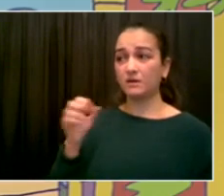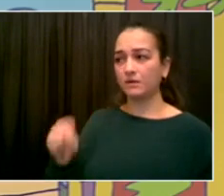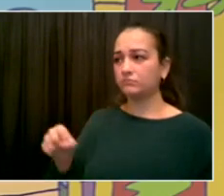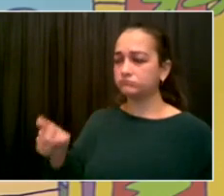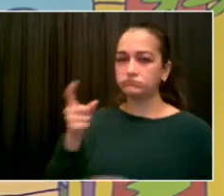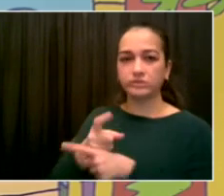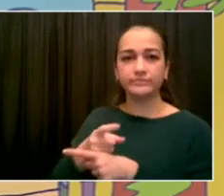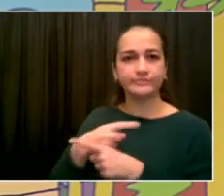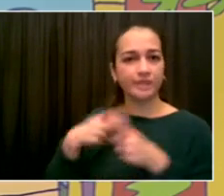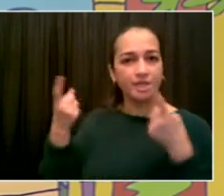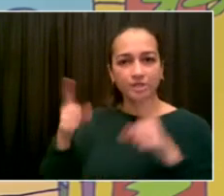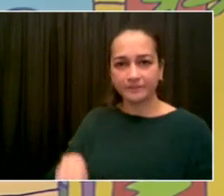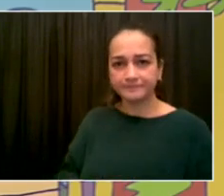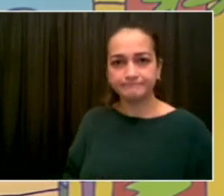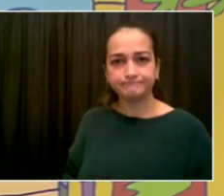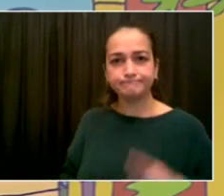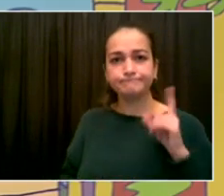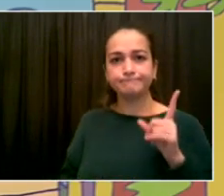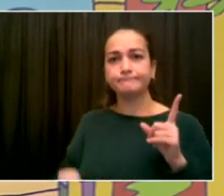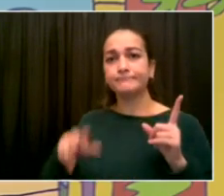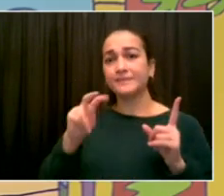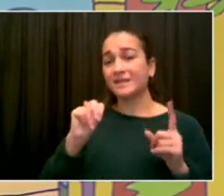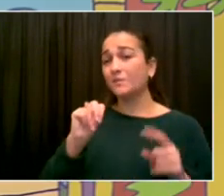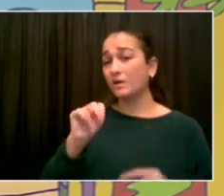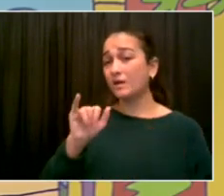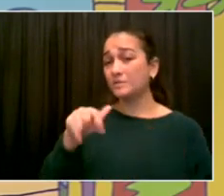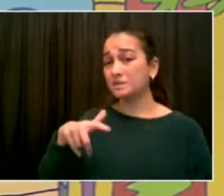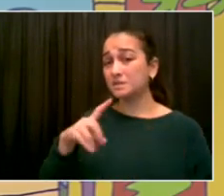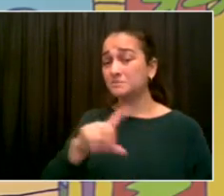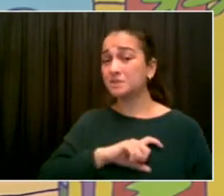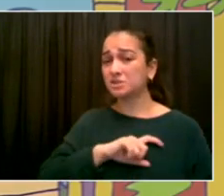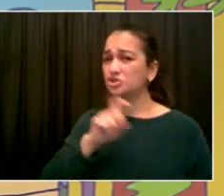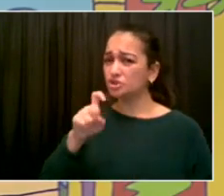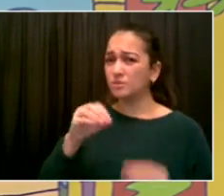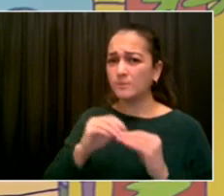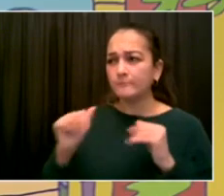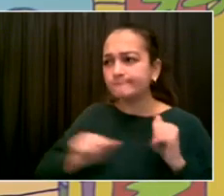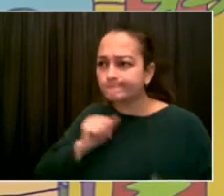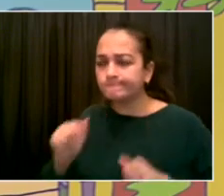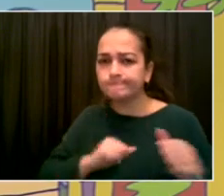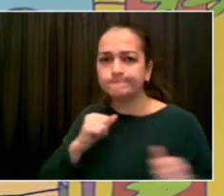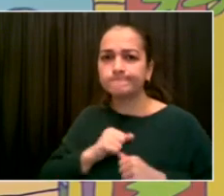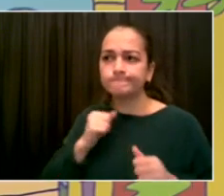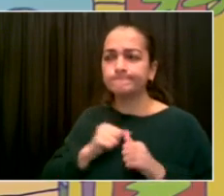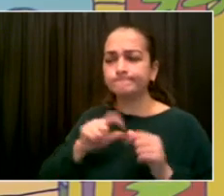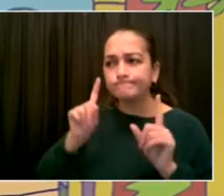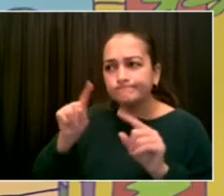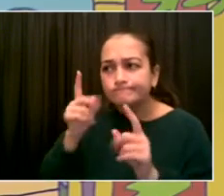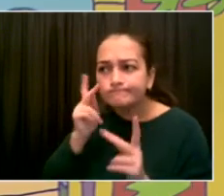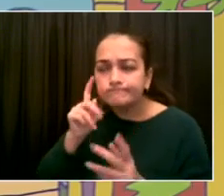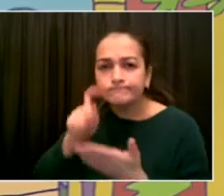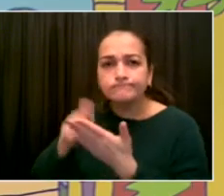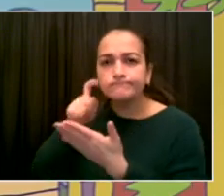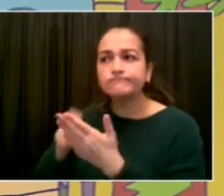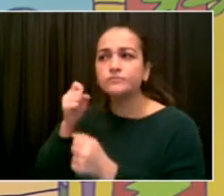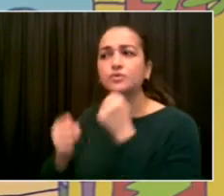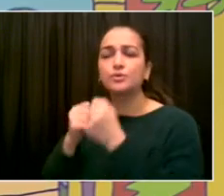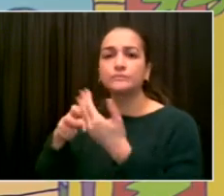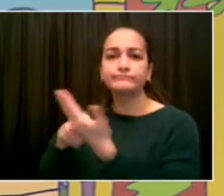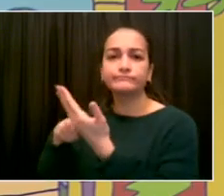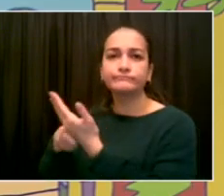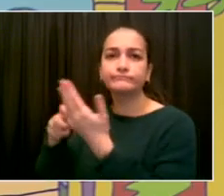should help ensure that there is follow-up, not somehow ignore them. So again, not knowing all the